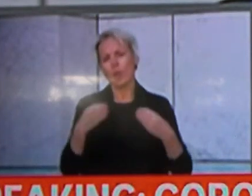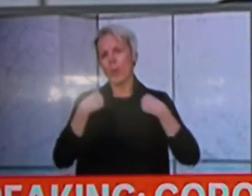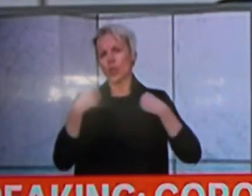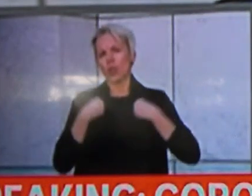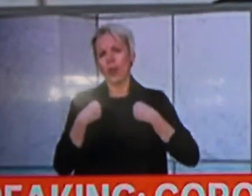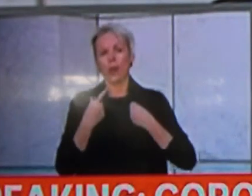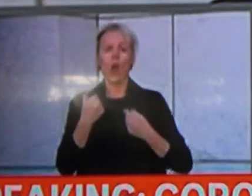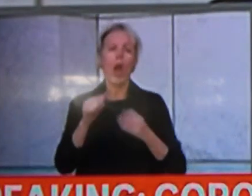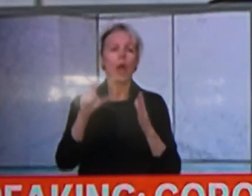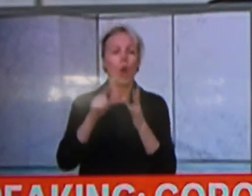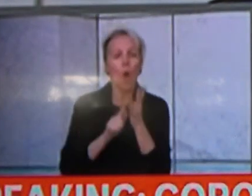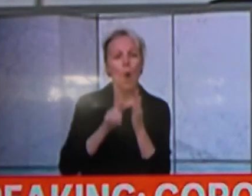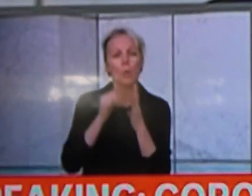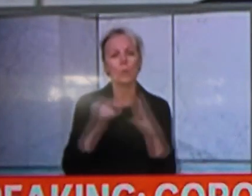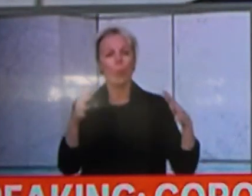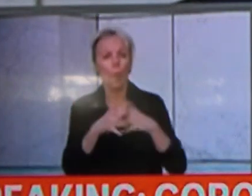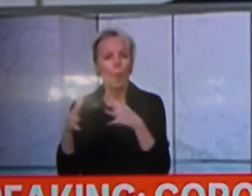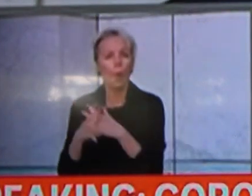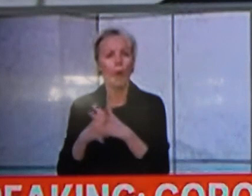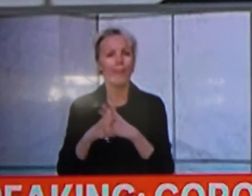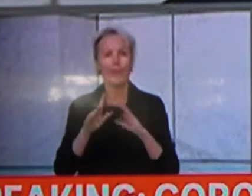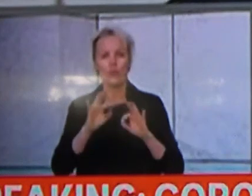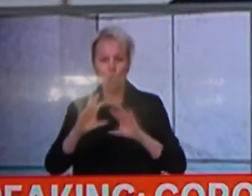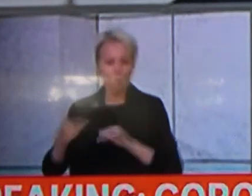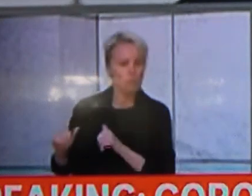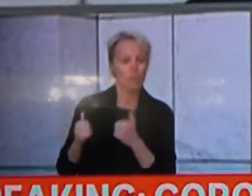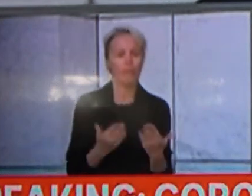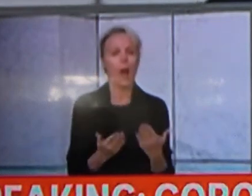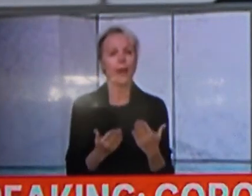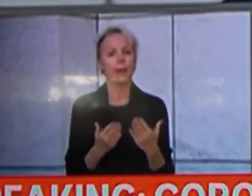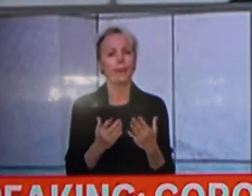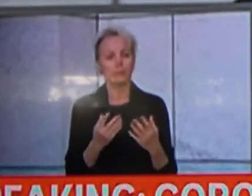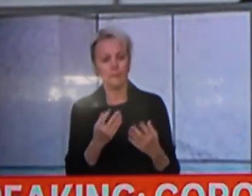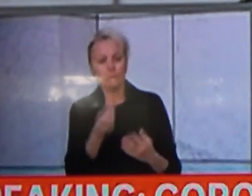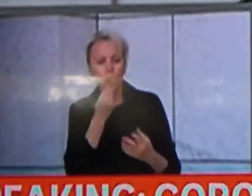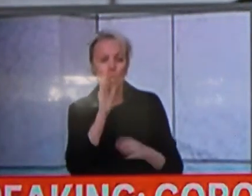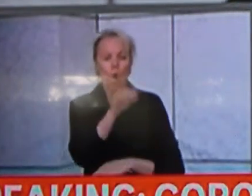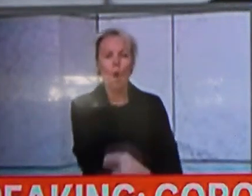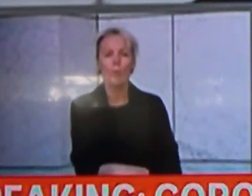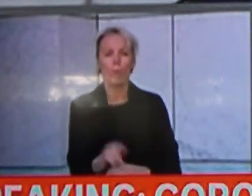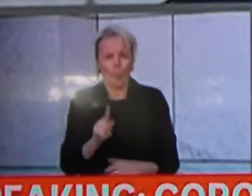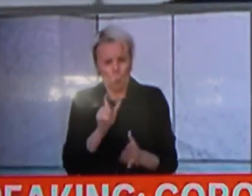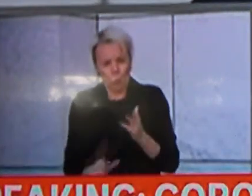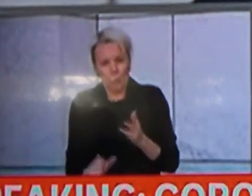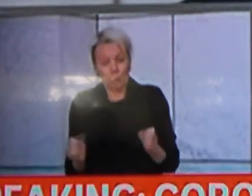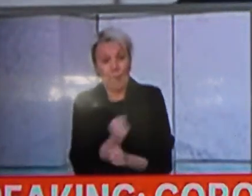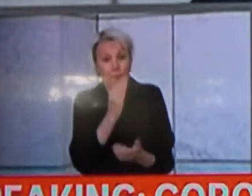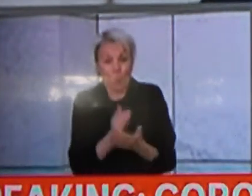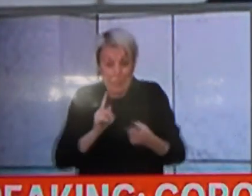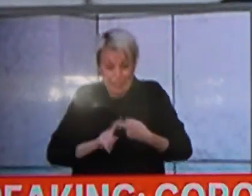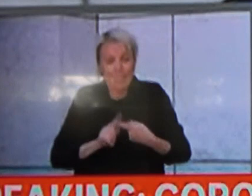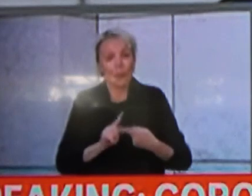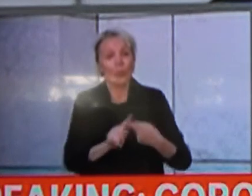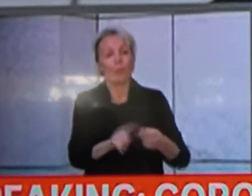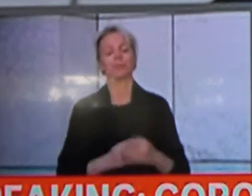From Coles, Woolies, cancel home delivery because they can't find enough spots. What are you doing to ensure that that really ramps up?